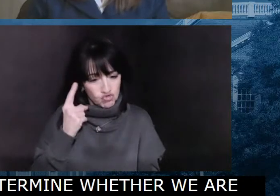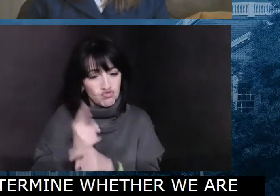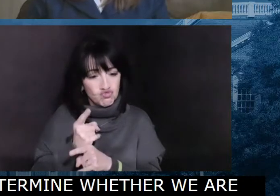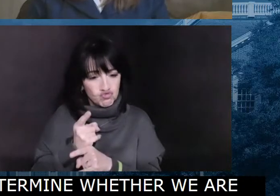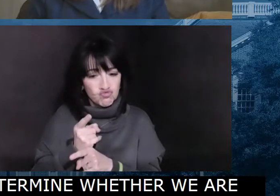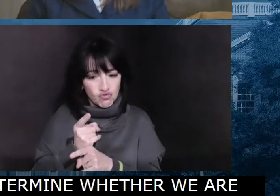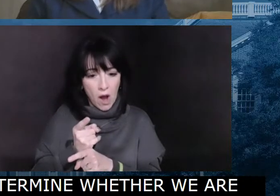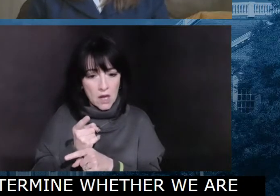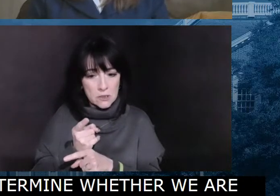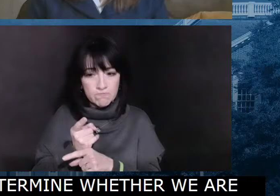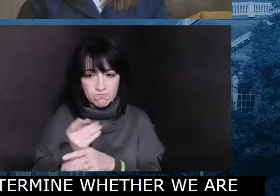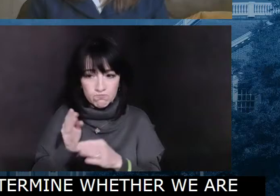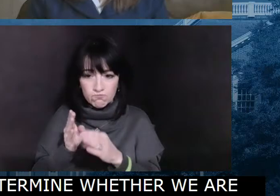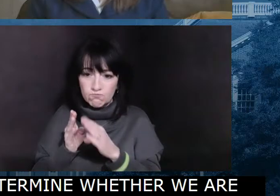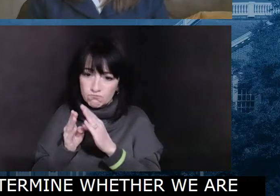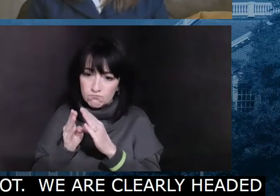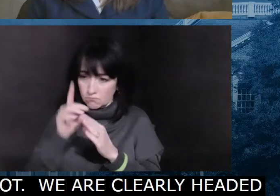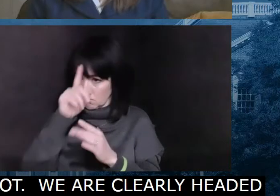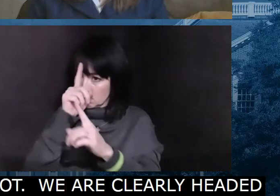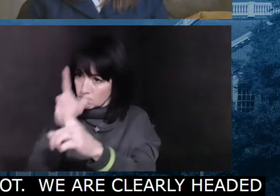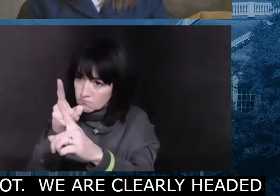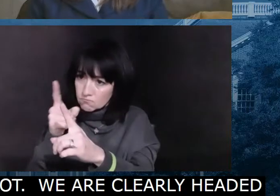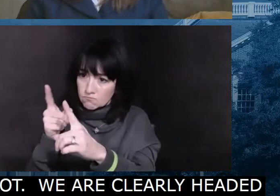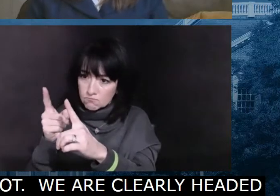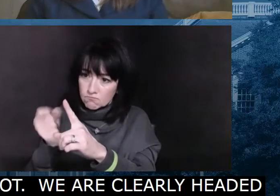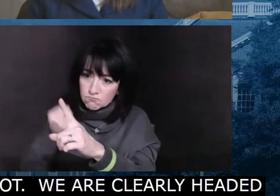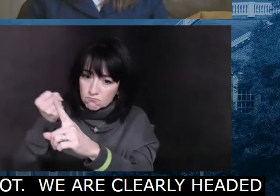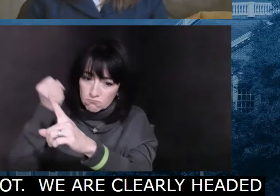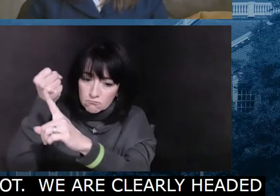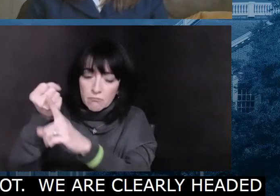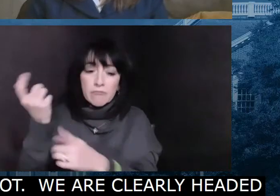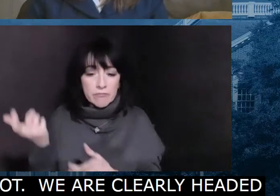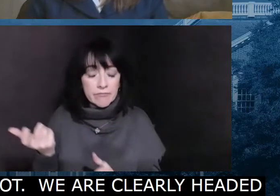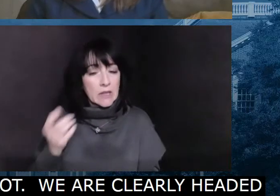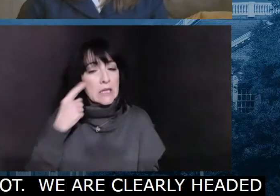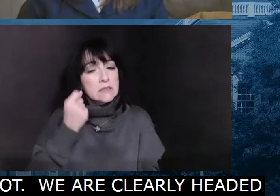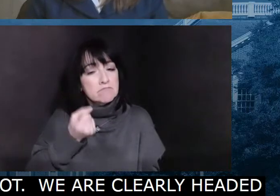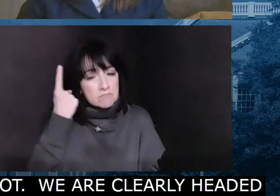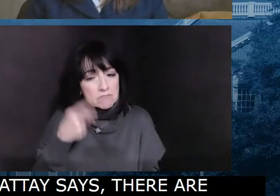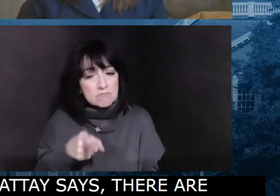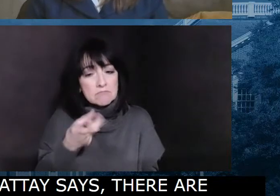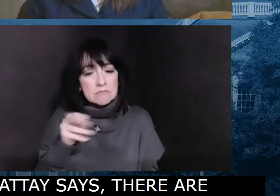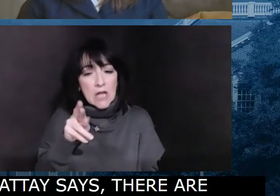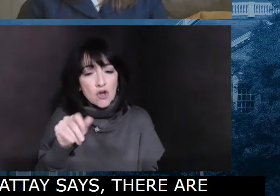that were somewhat concerning. Anytime there's an